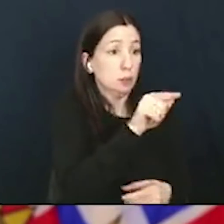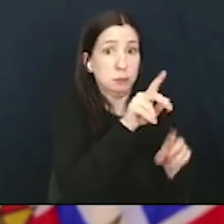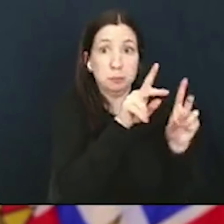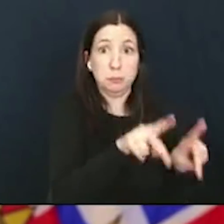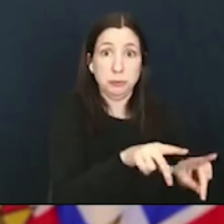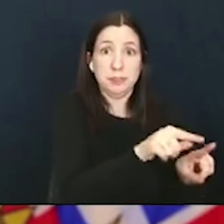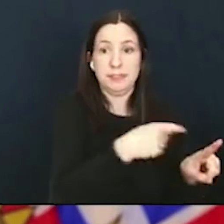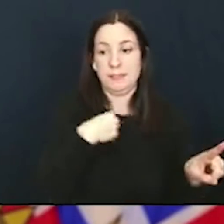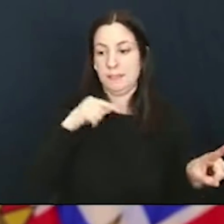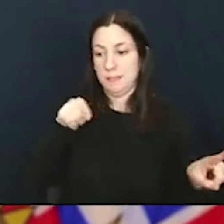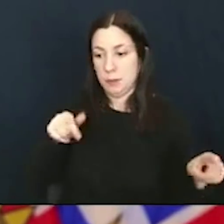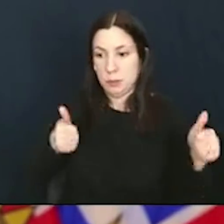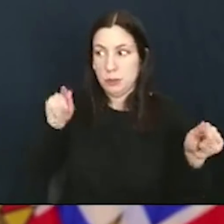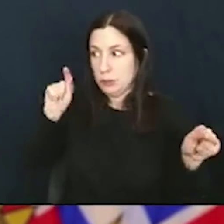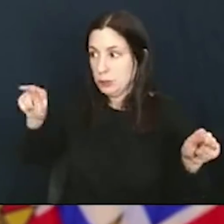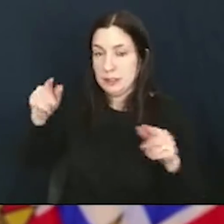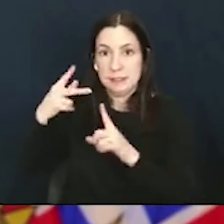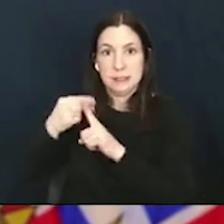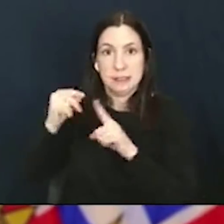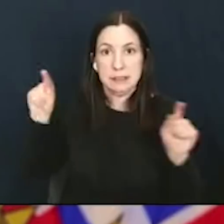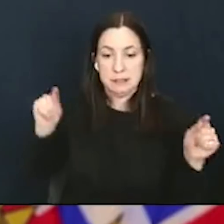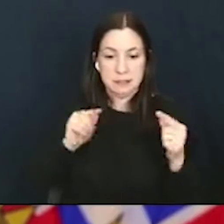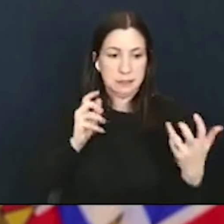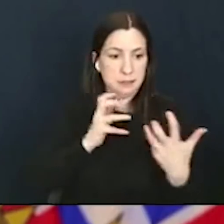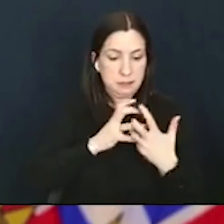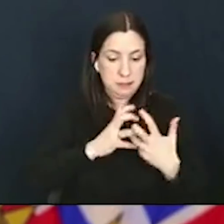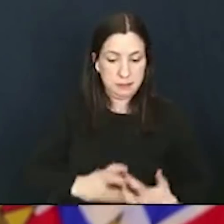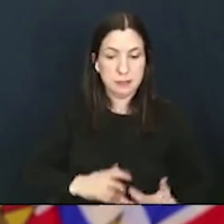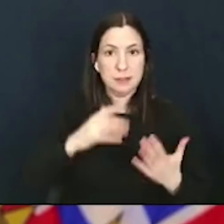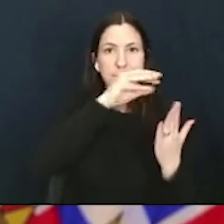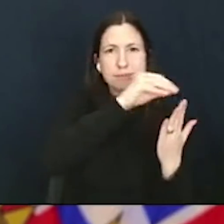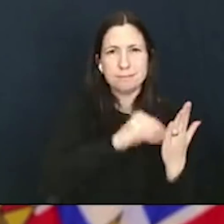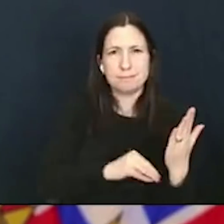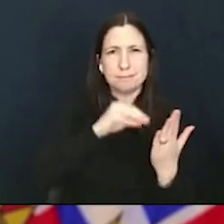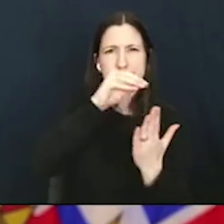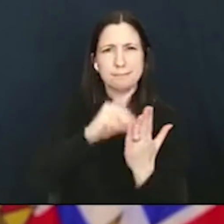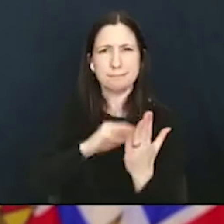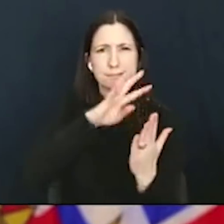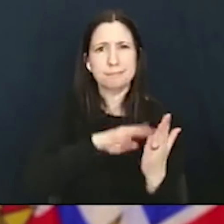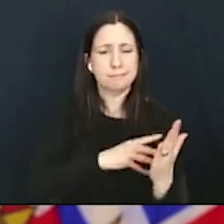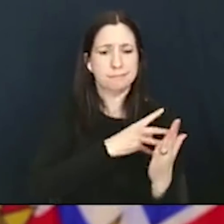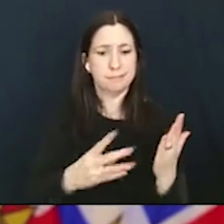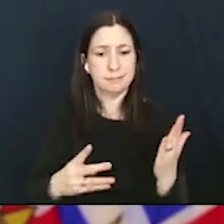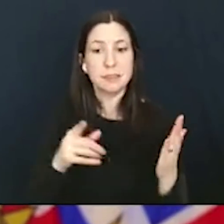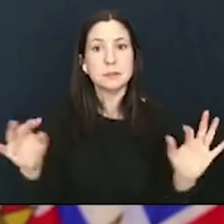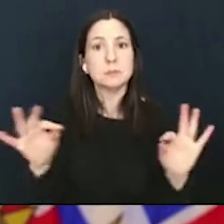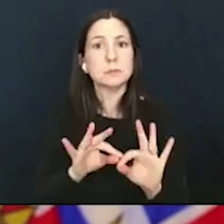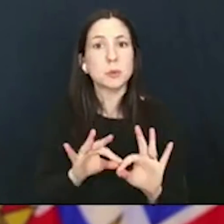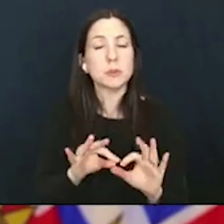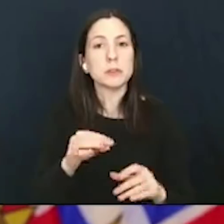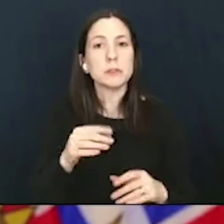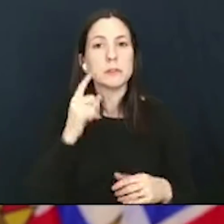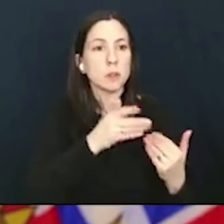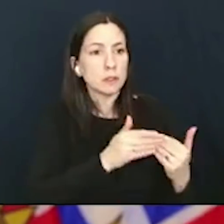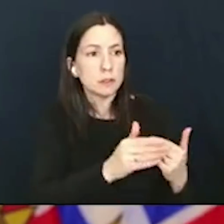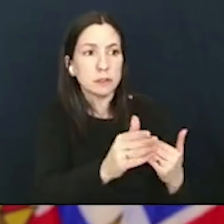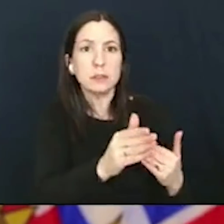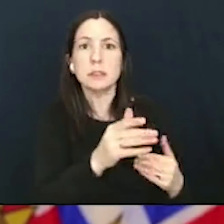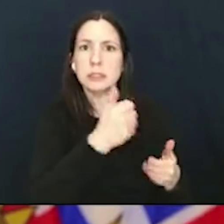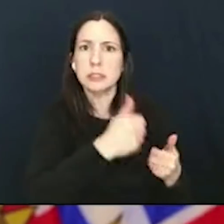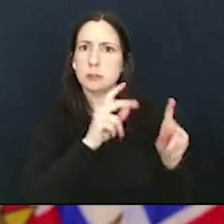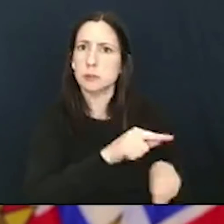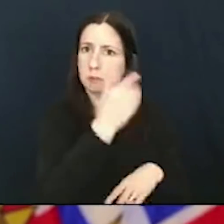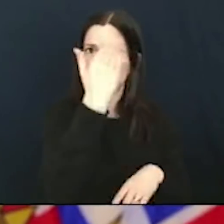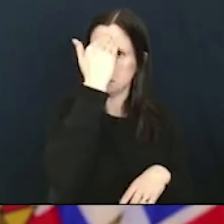the second dose comes up, but it's also a really important part of our understanding of safety monitoring